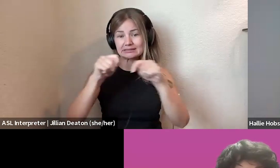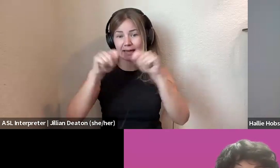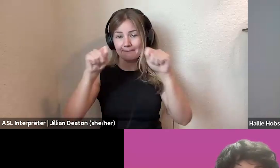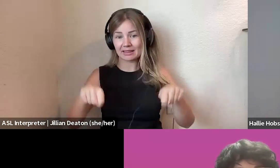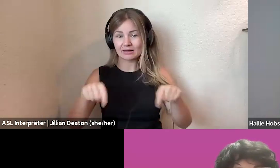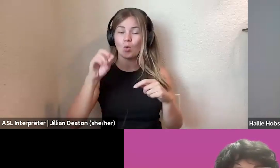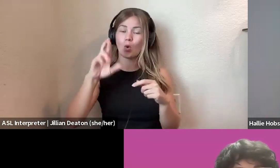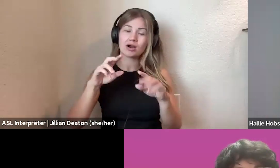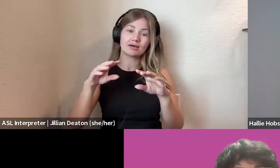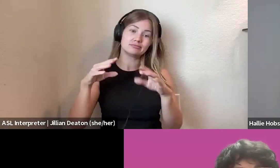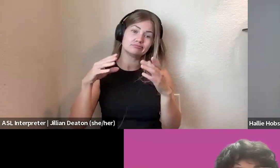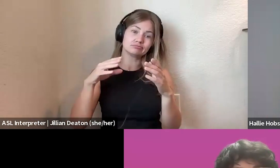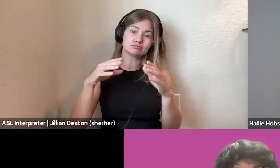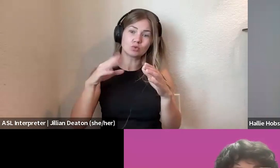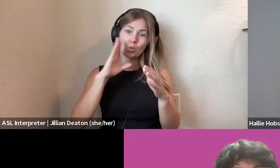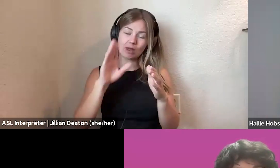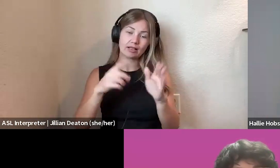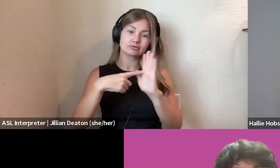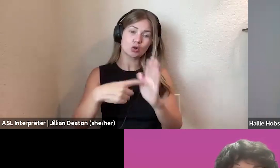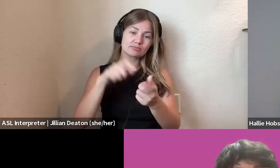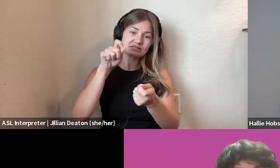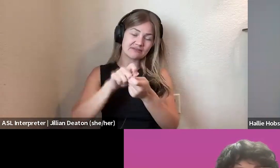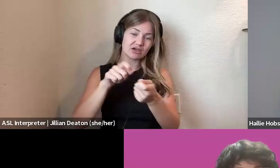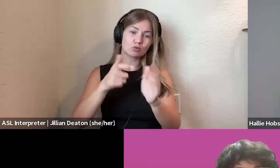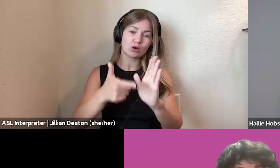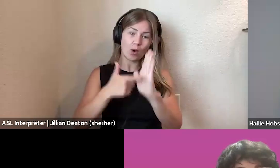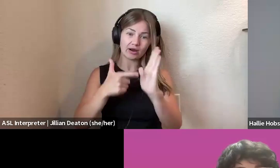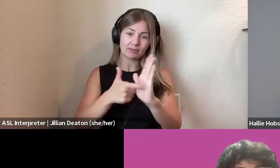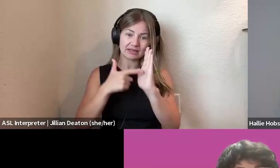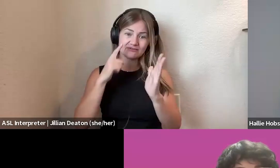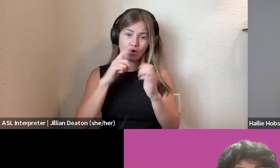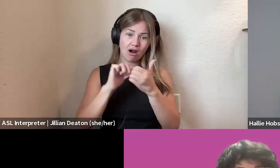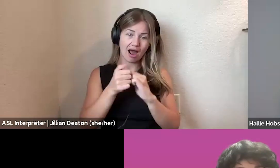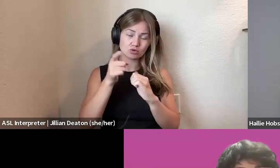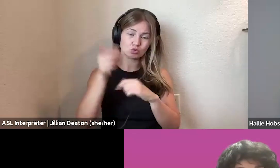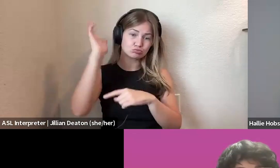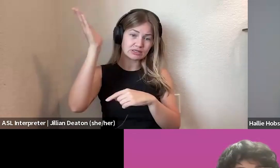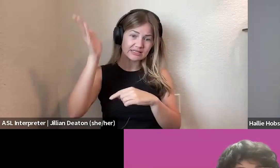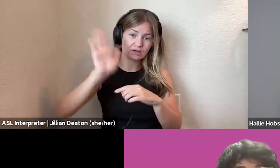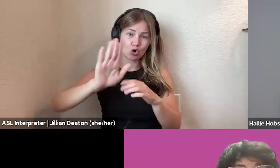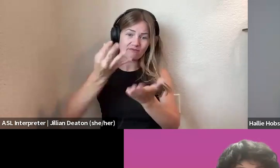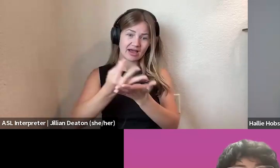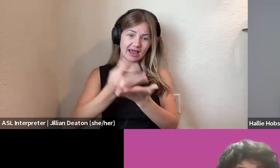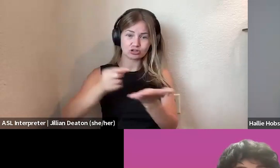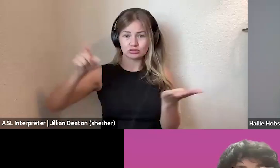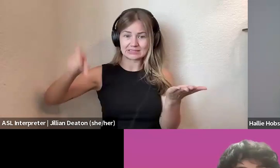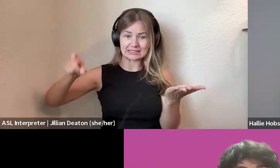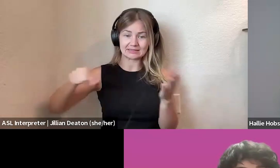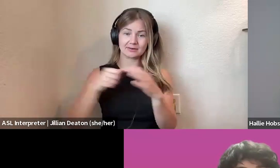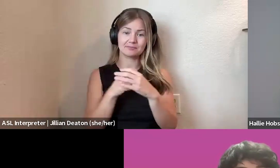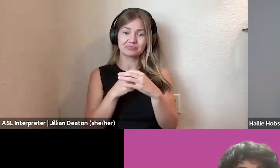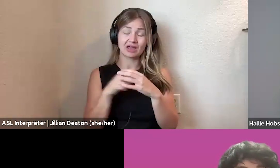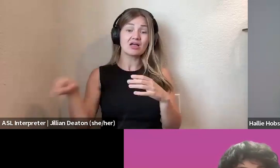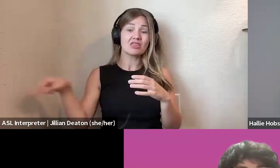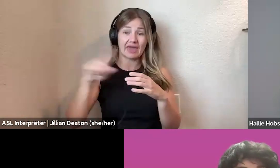requirements about how they want you to present your financial need. I think they are